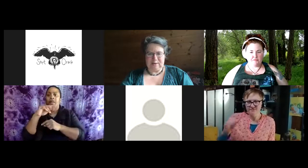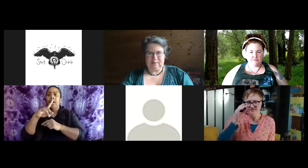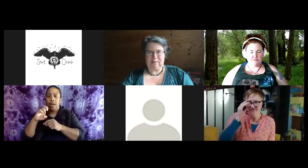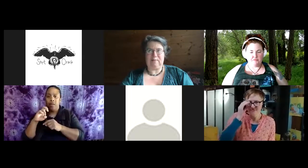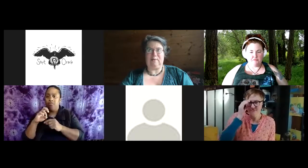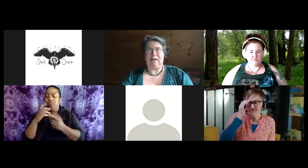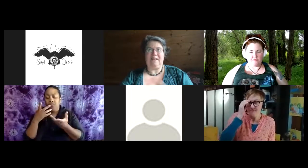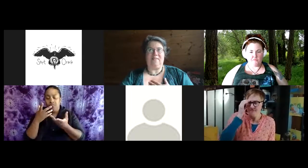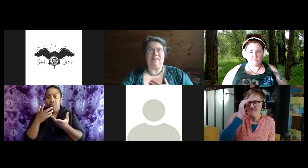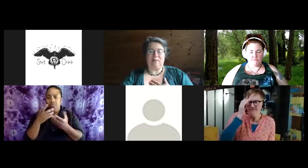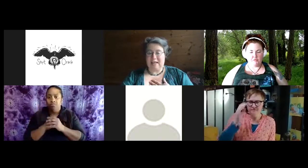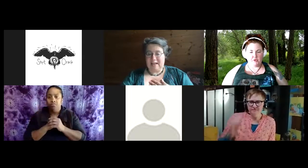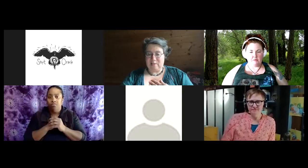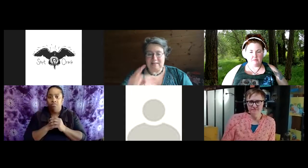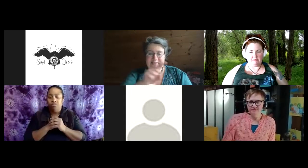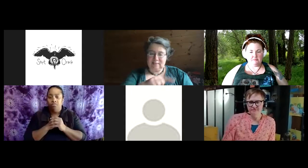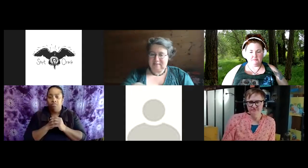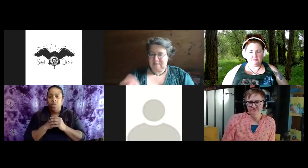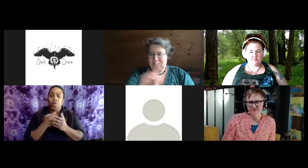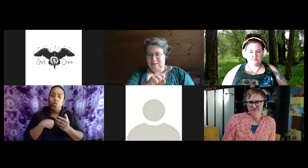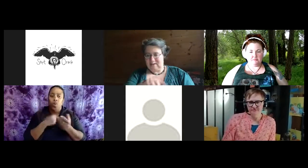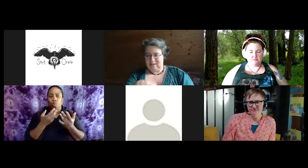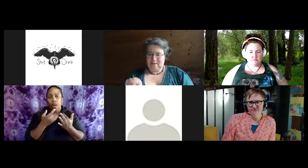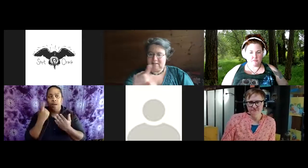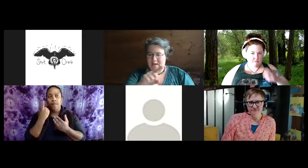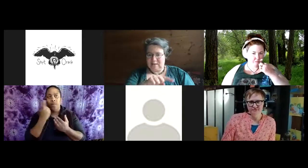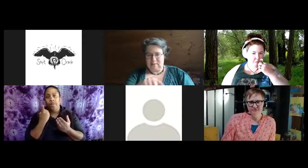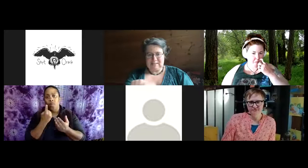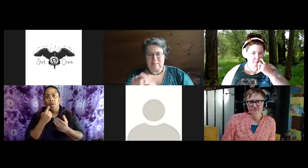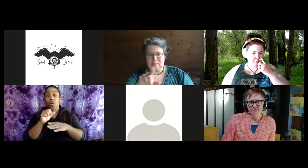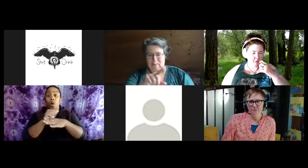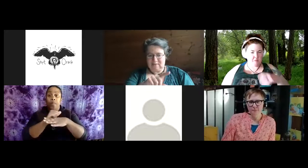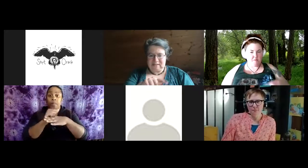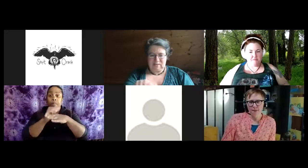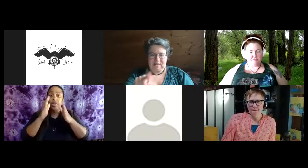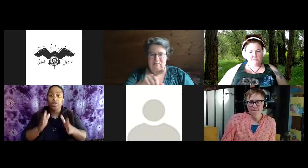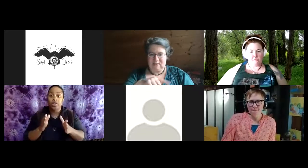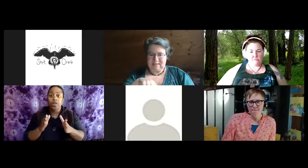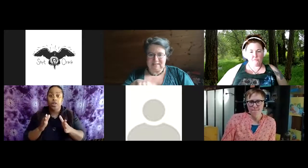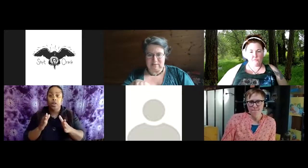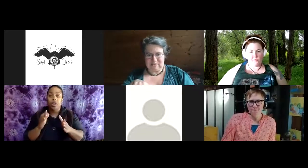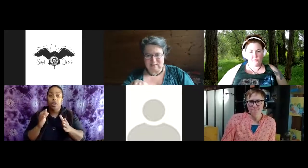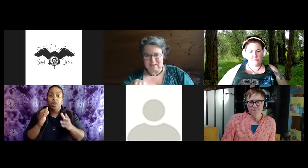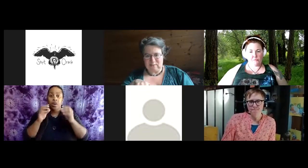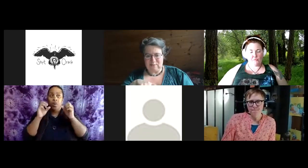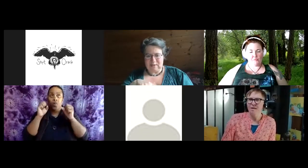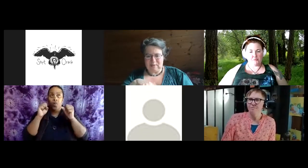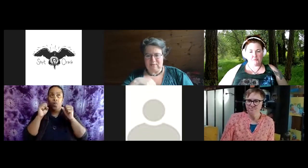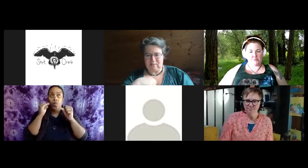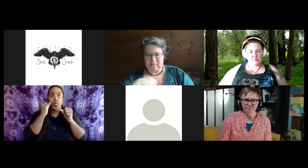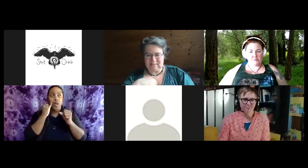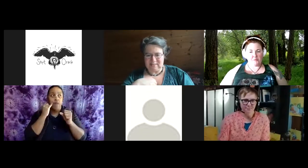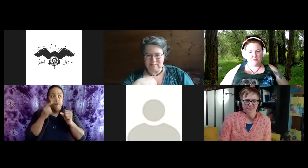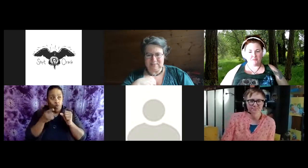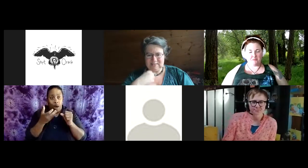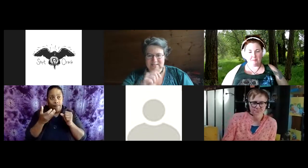while we're waiting for someone. You know, practitioners, if we don't have anyone in line, we can always sample with one of us too. Like if one of us has a question, we can always play with one of